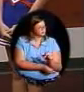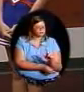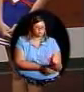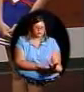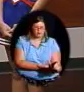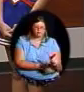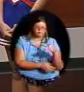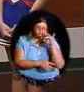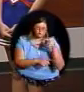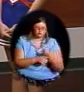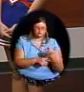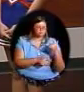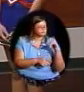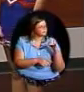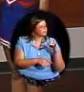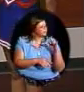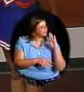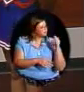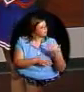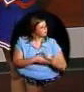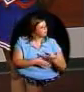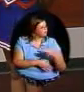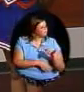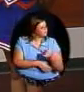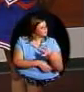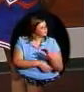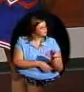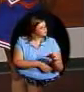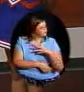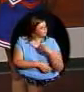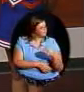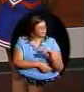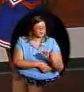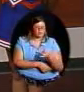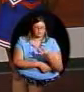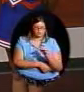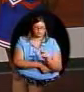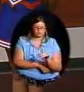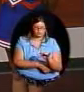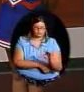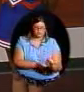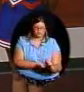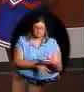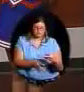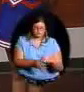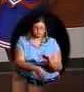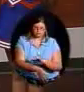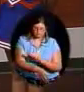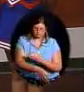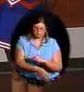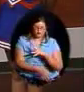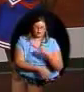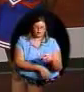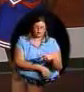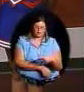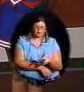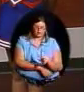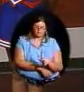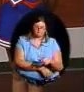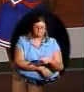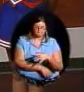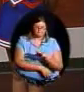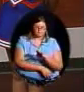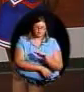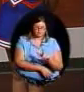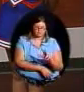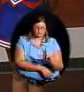Jackie Logan. She's involved in student council as a representative, Oregon Trail Harmony, and Oregon Trail's Pep Club. Ariane